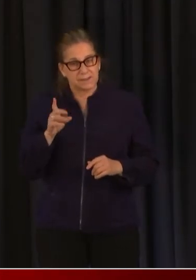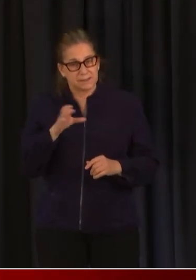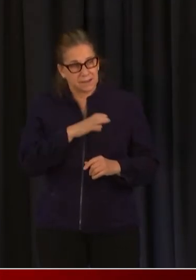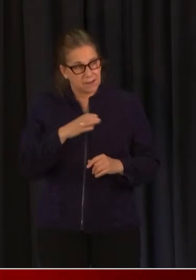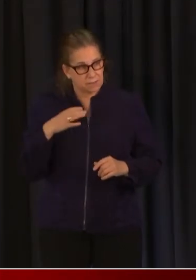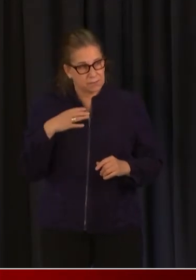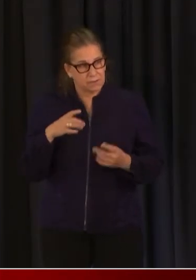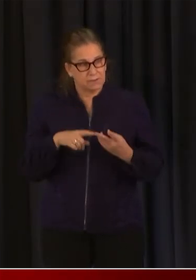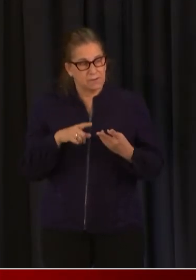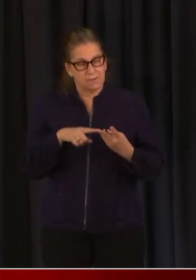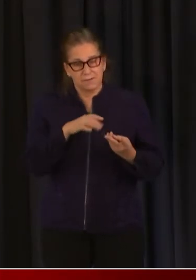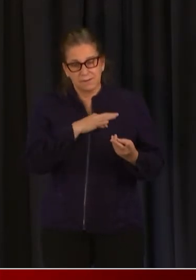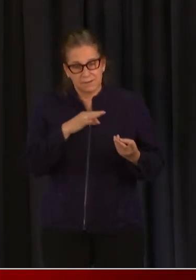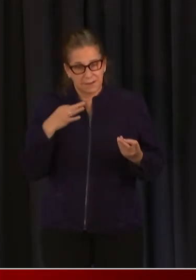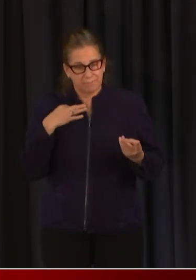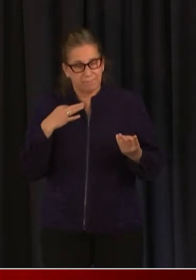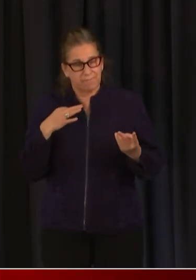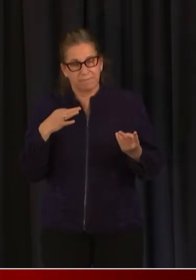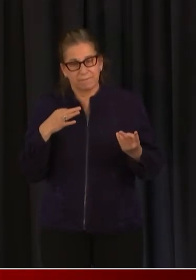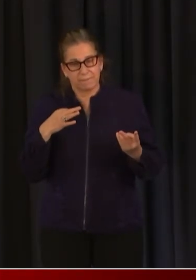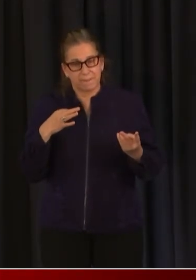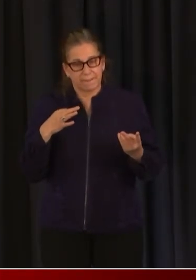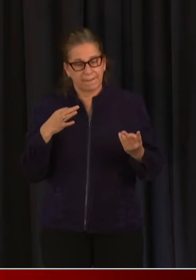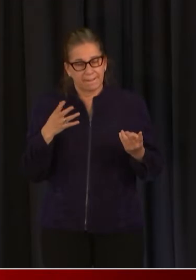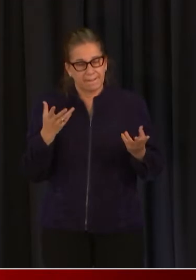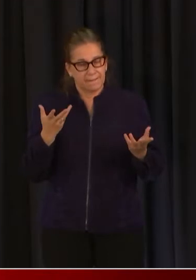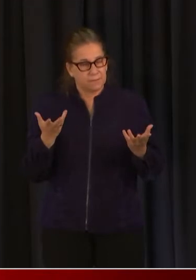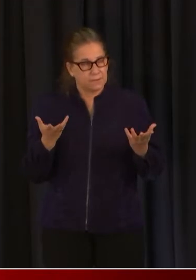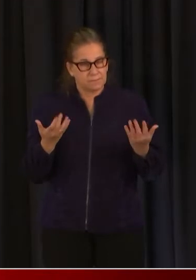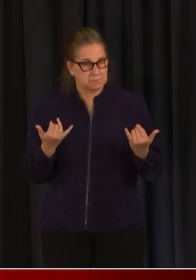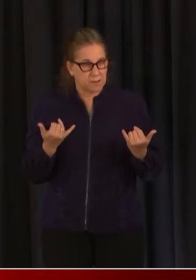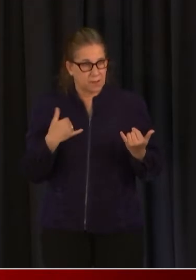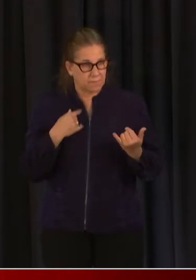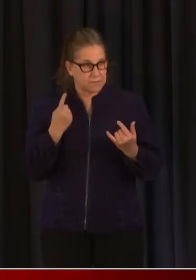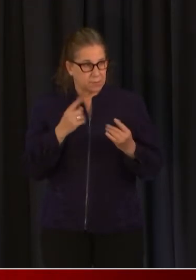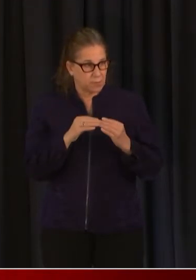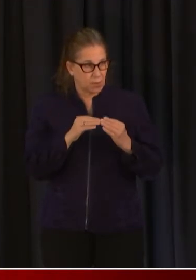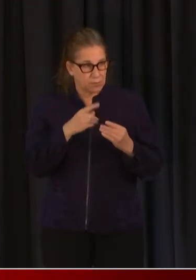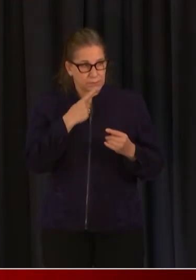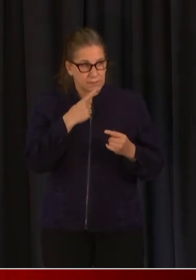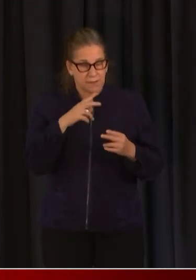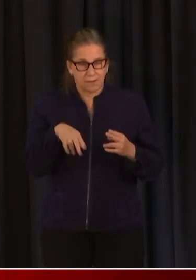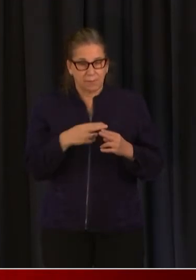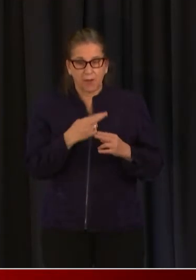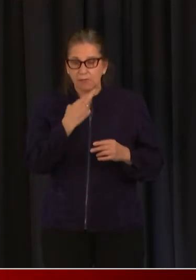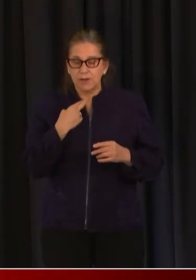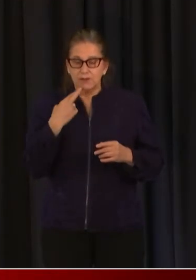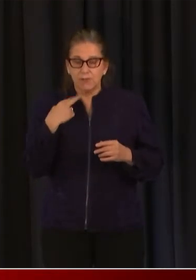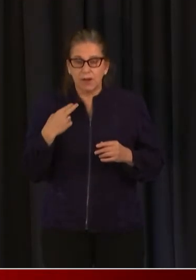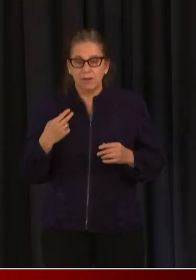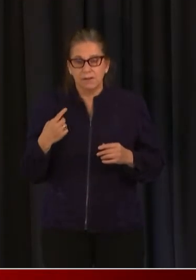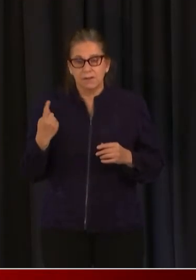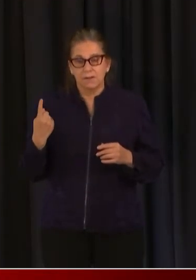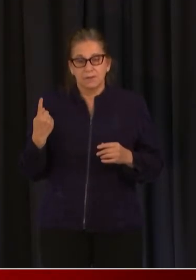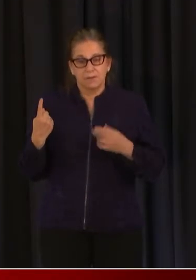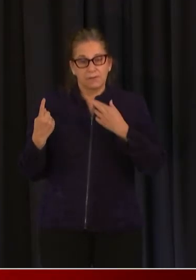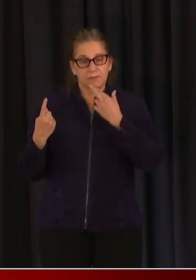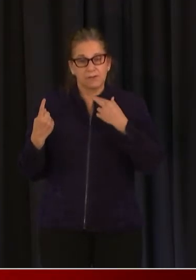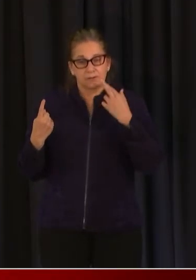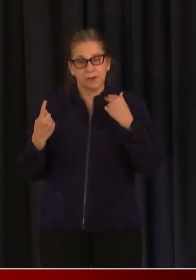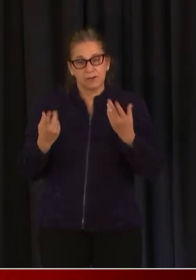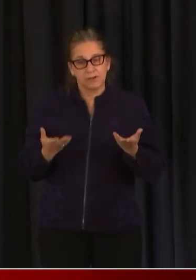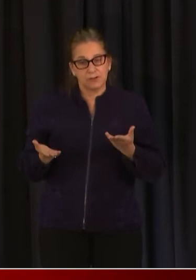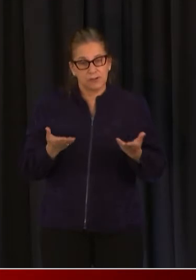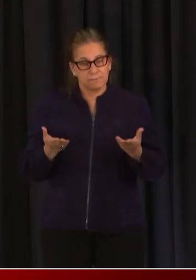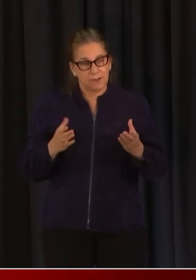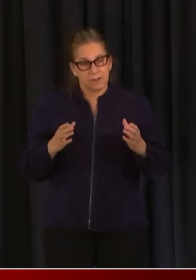was mentioned two things that you were considering that you did not mention today, and I'm just wondering if maybe they'll be in the mayor's order, was one, allowing restaurants to